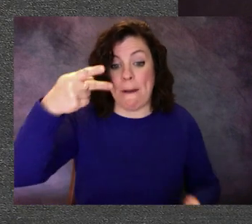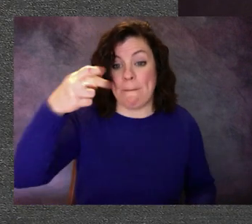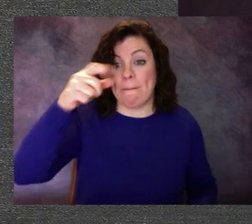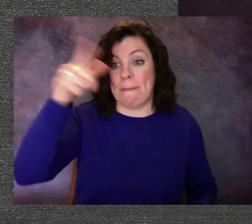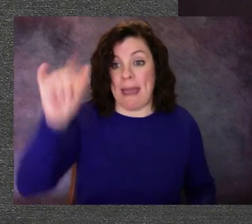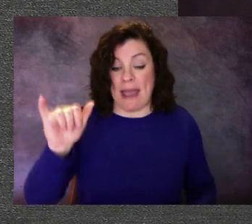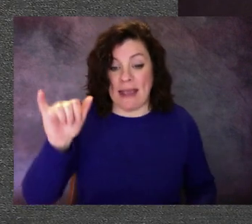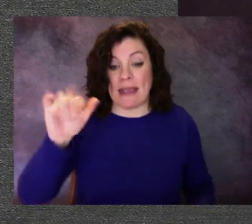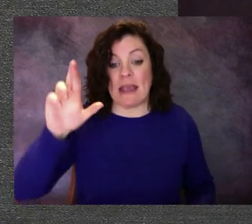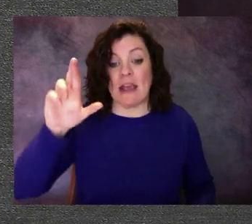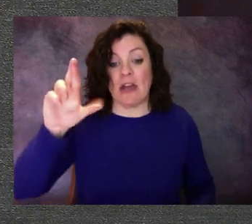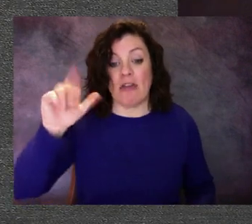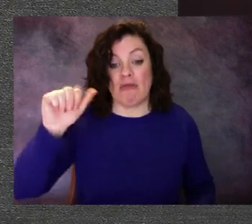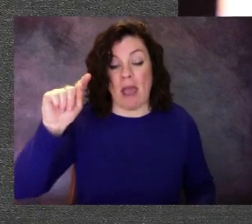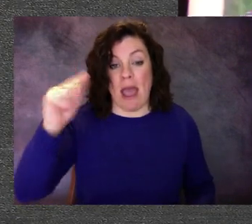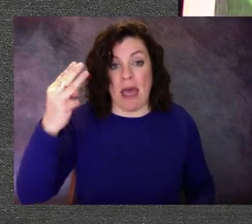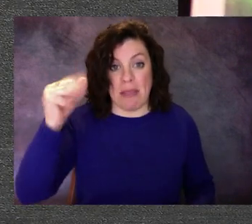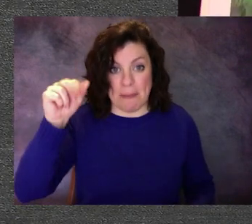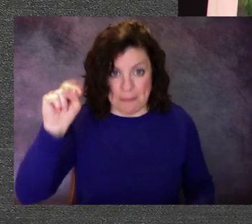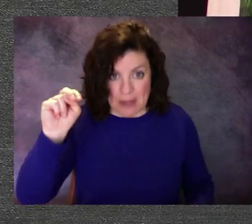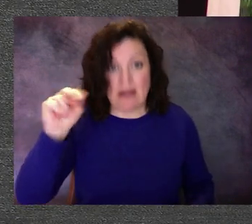the illustrator.